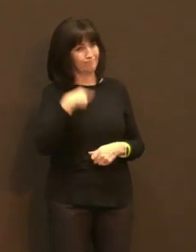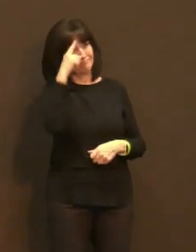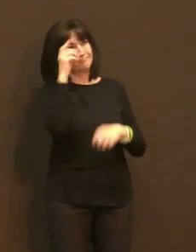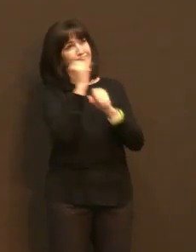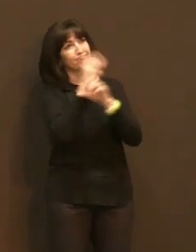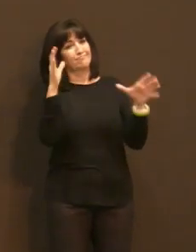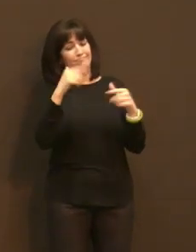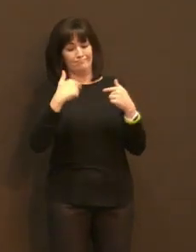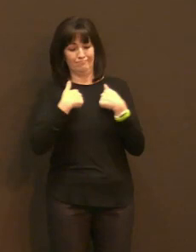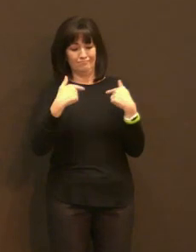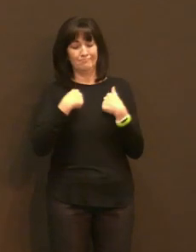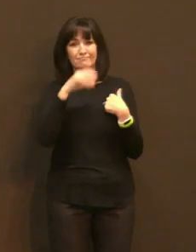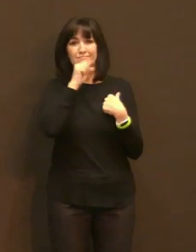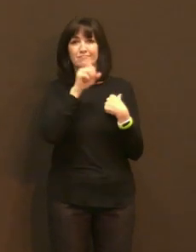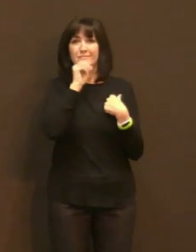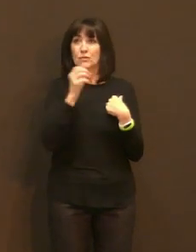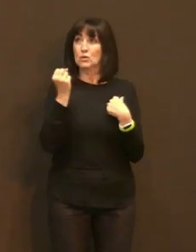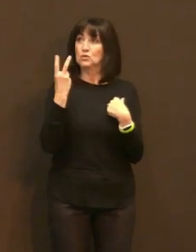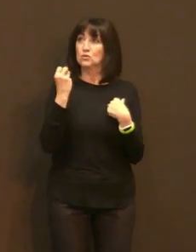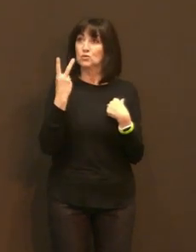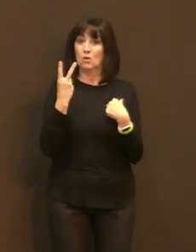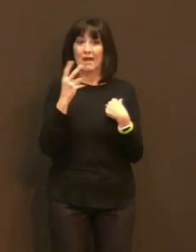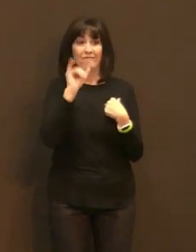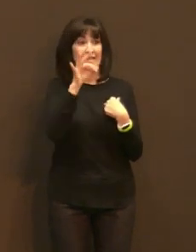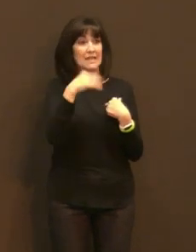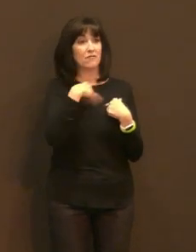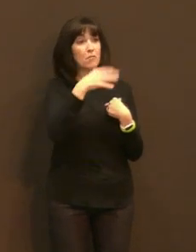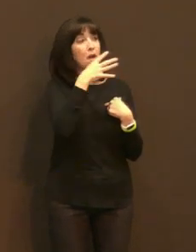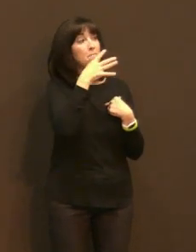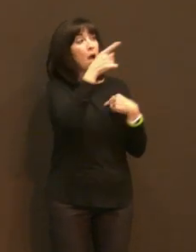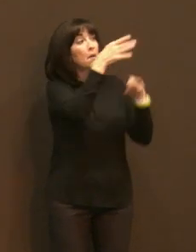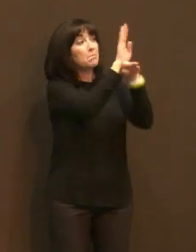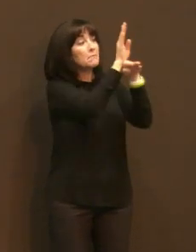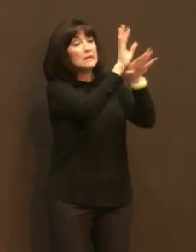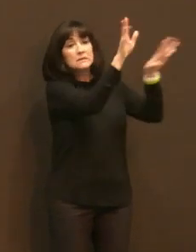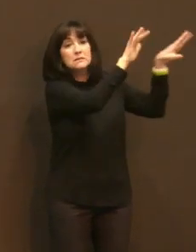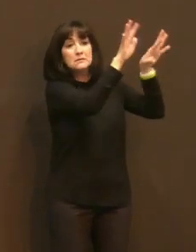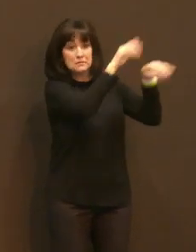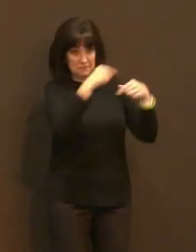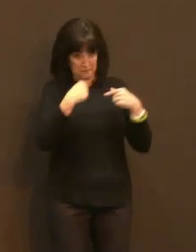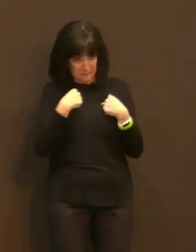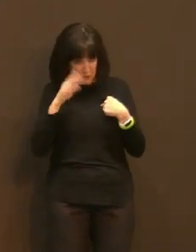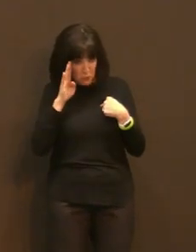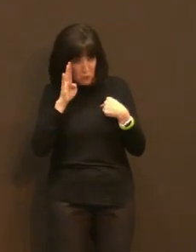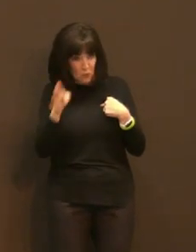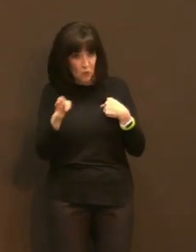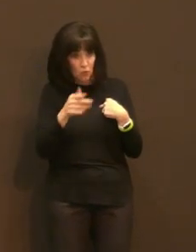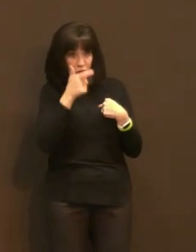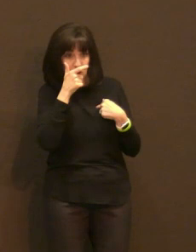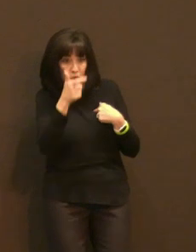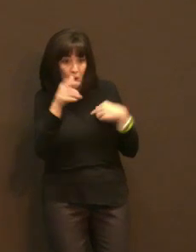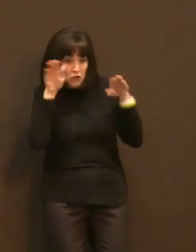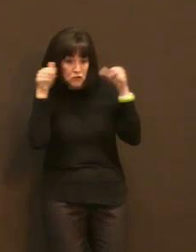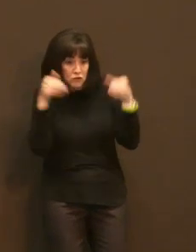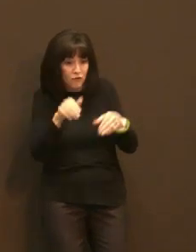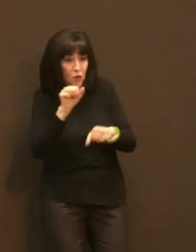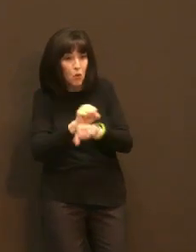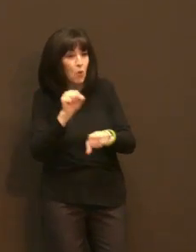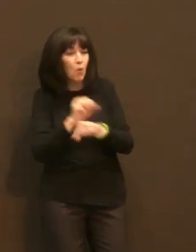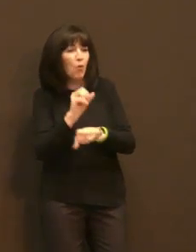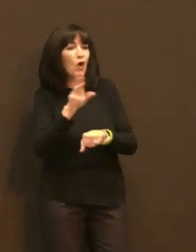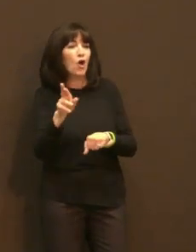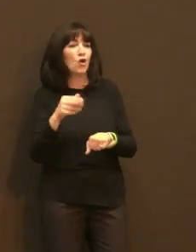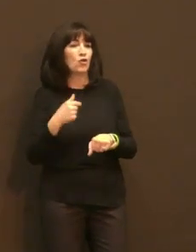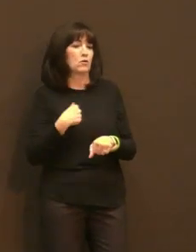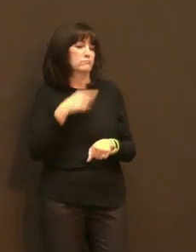If my mom wasn't around, would I really be doing my work there, or would I be trying to do something